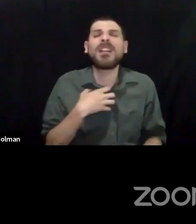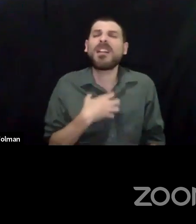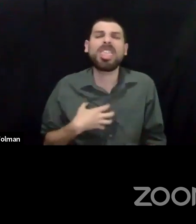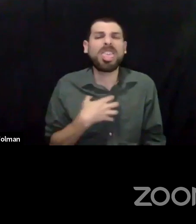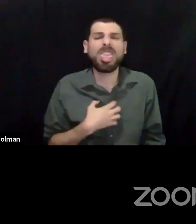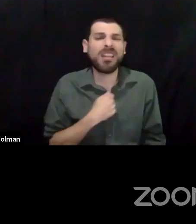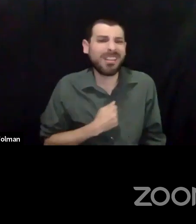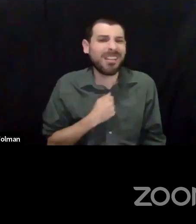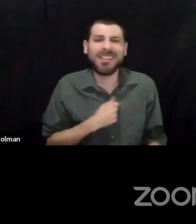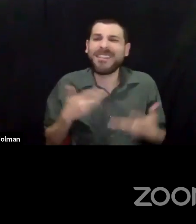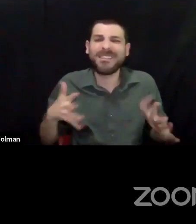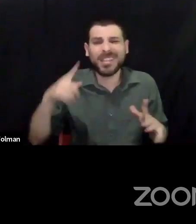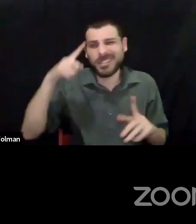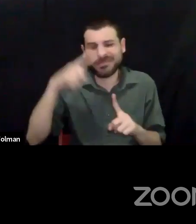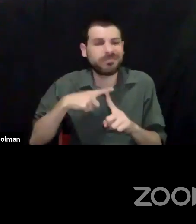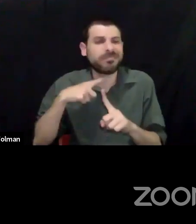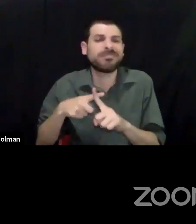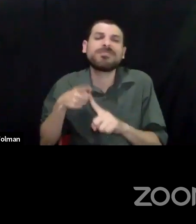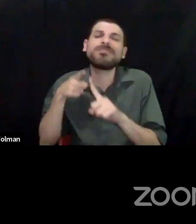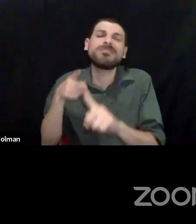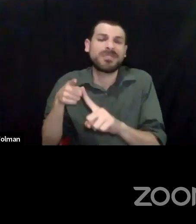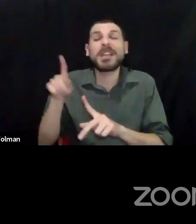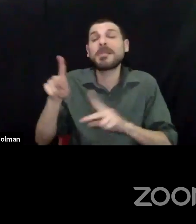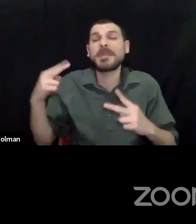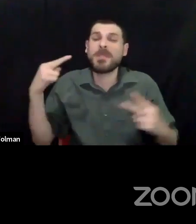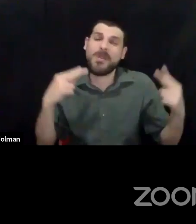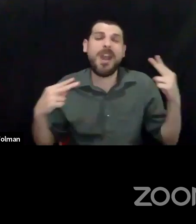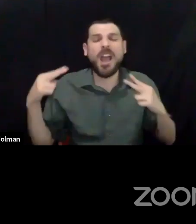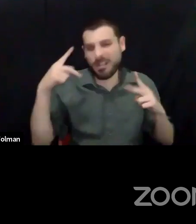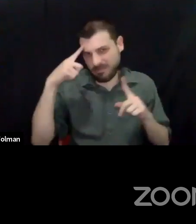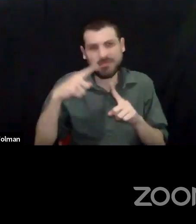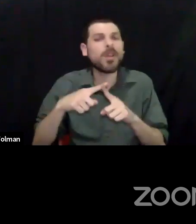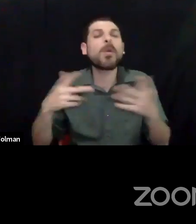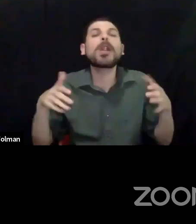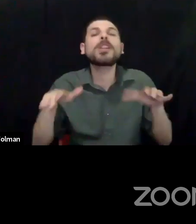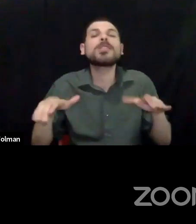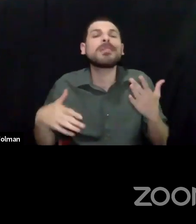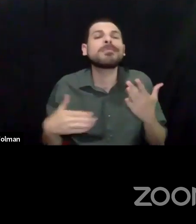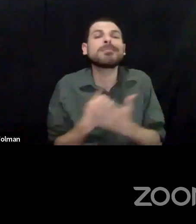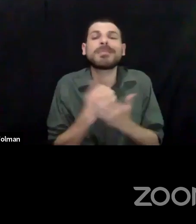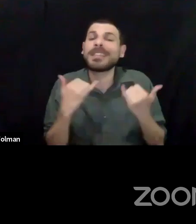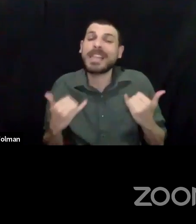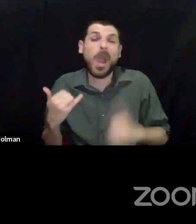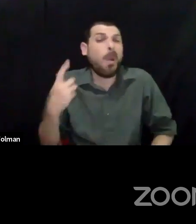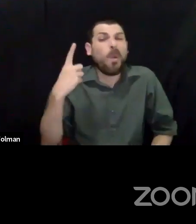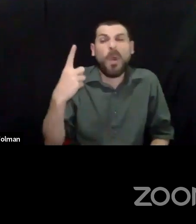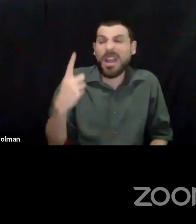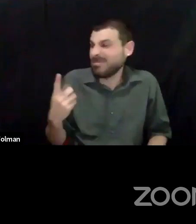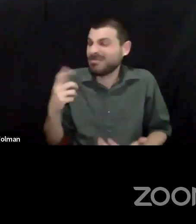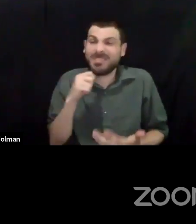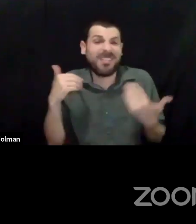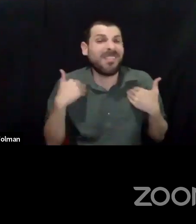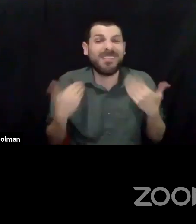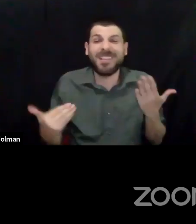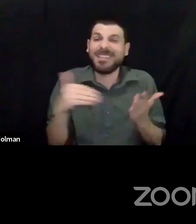Keep it positive, little people watching. What are the chances? What an oddity. 1 in 10 billion. I won a